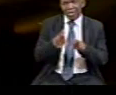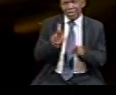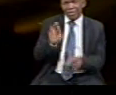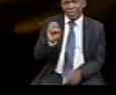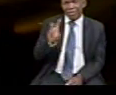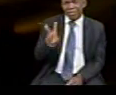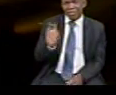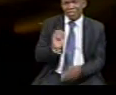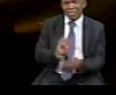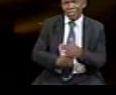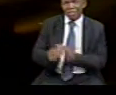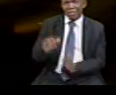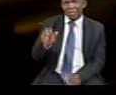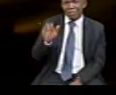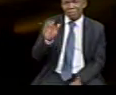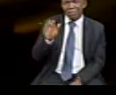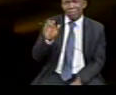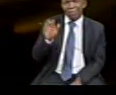verse 15.